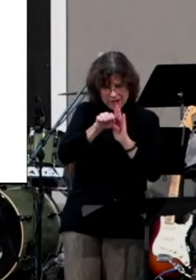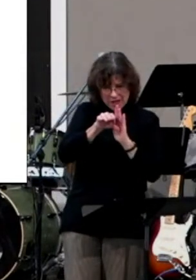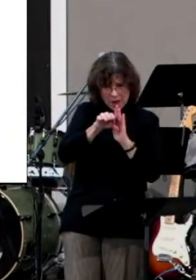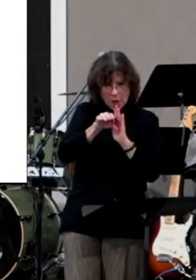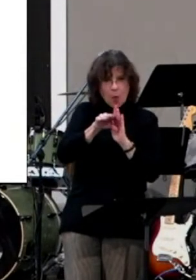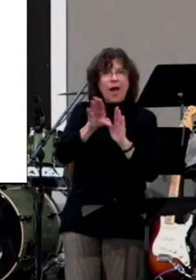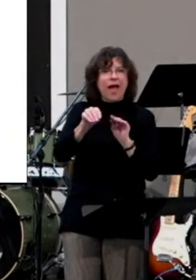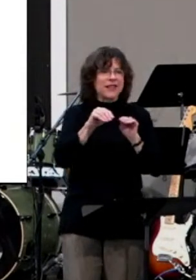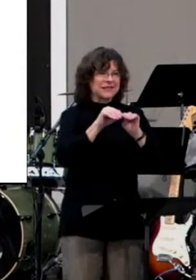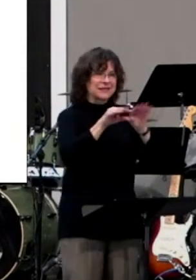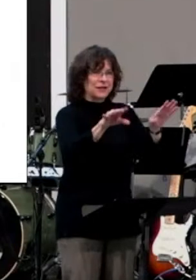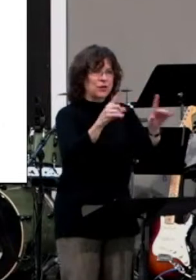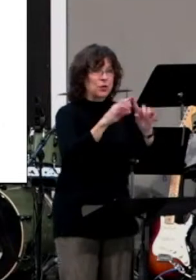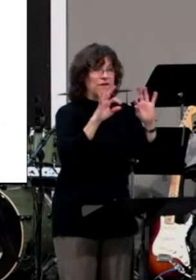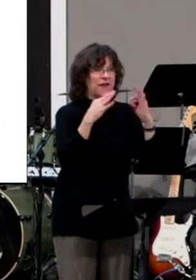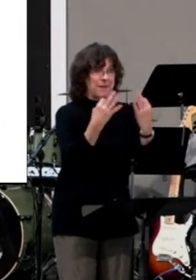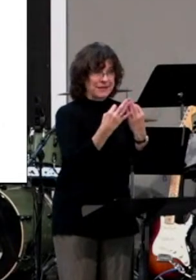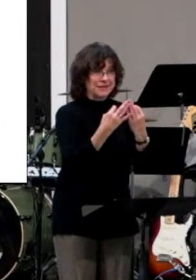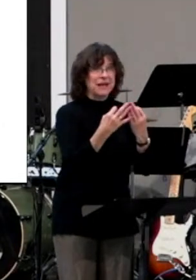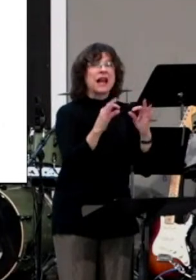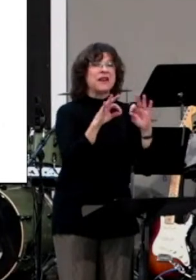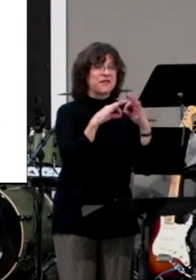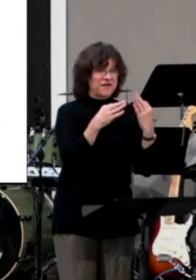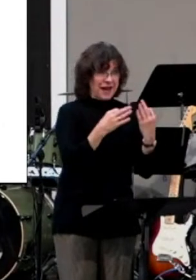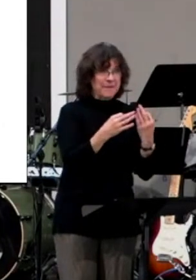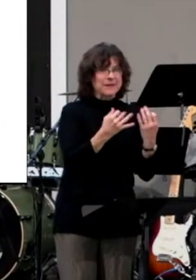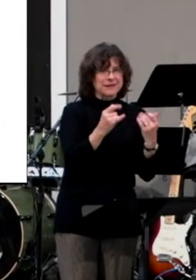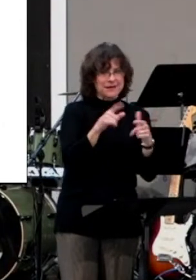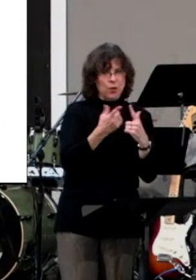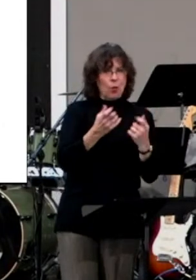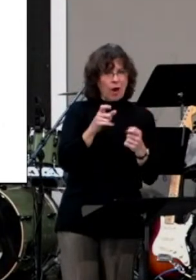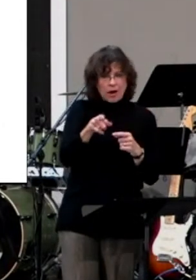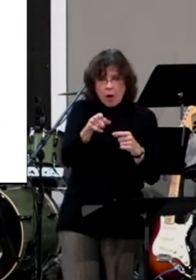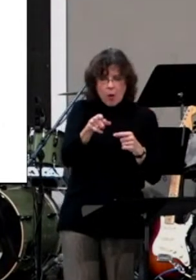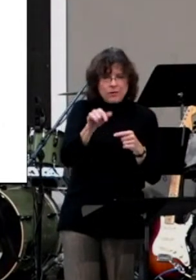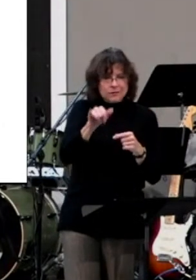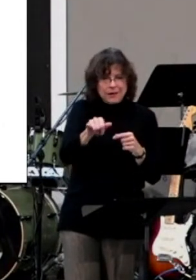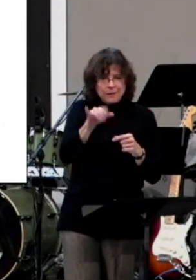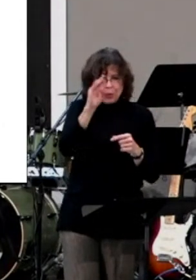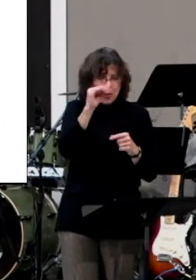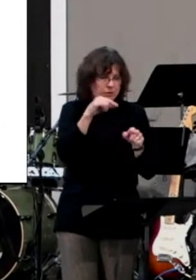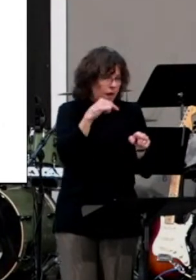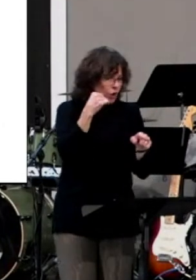working. My numbers are out of date. They're out of date every week. But we've made